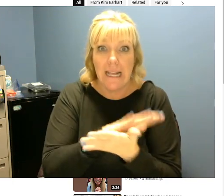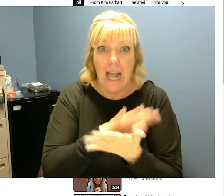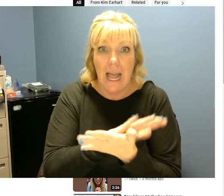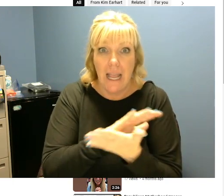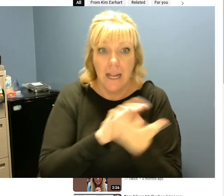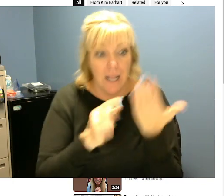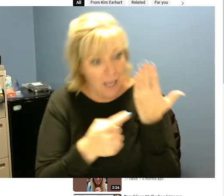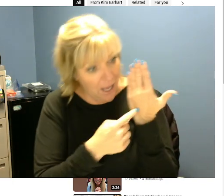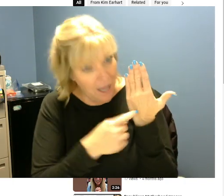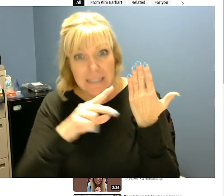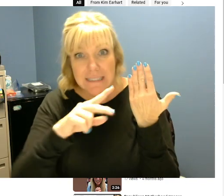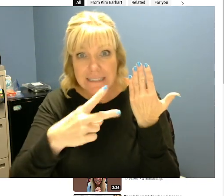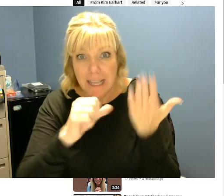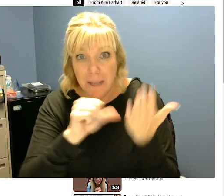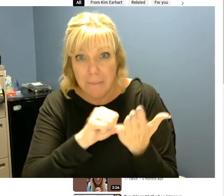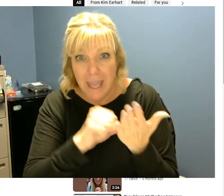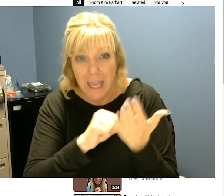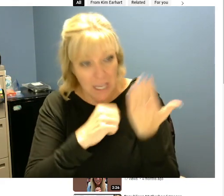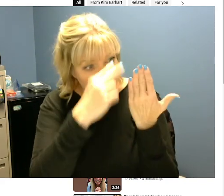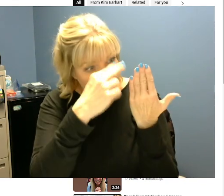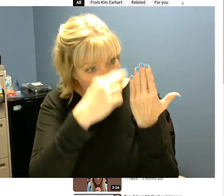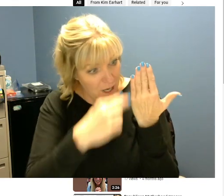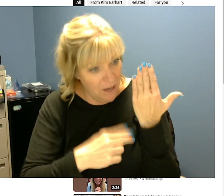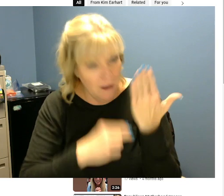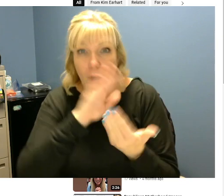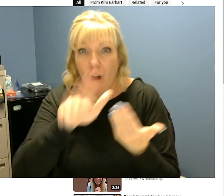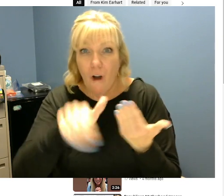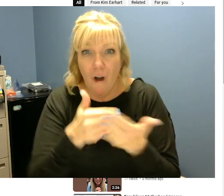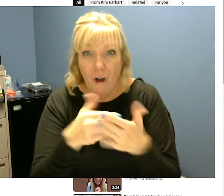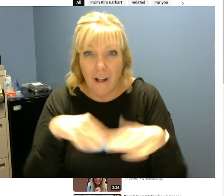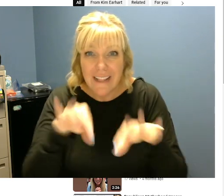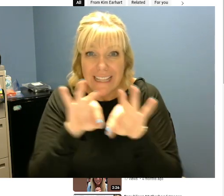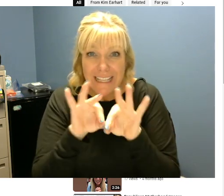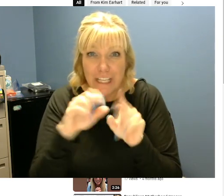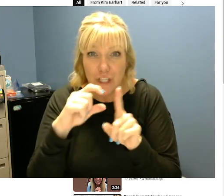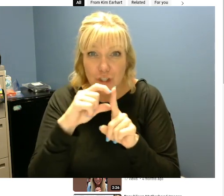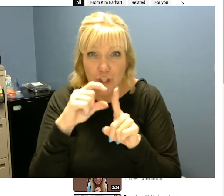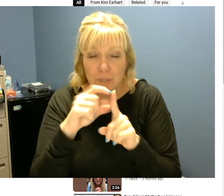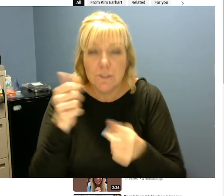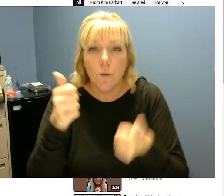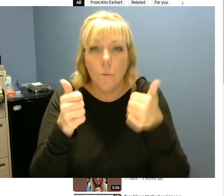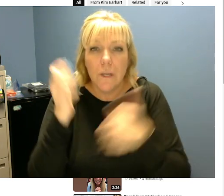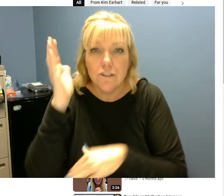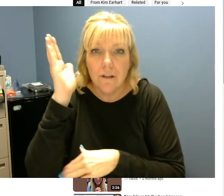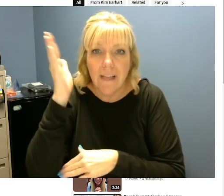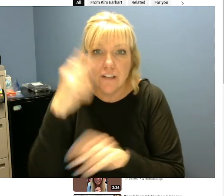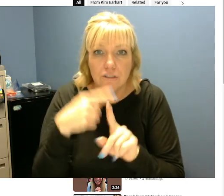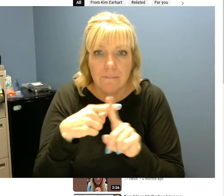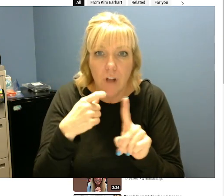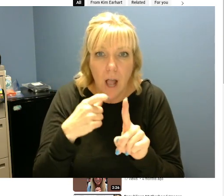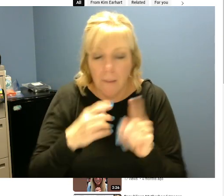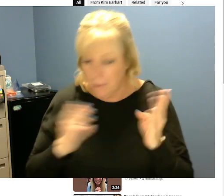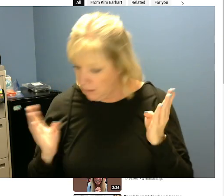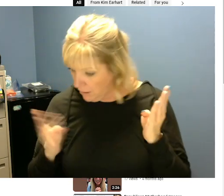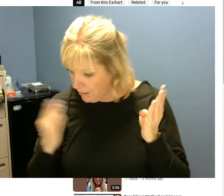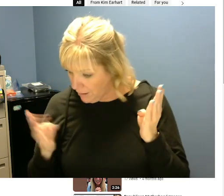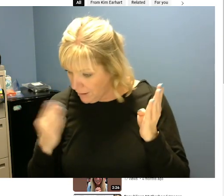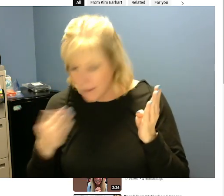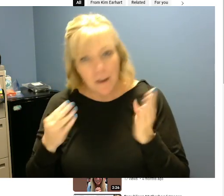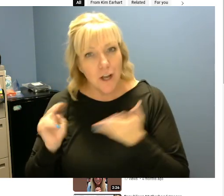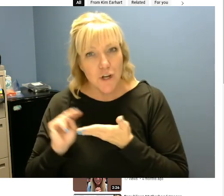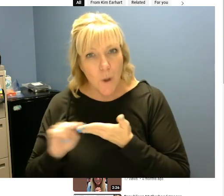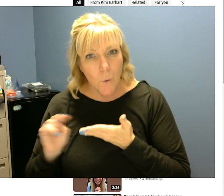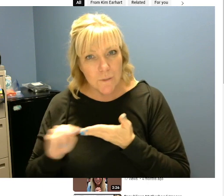page of the study guide. You can see all of the key terms and the lecture that they're included in. So again, look on the